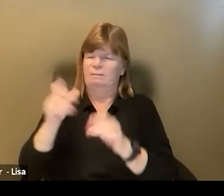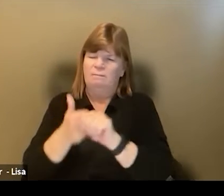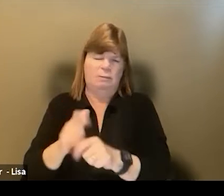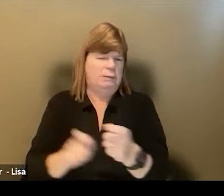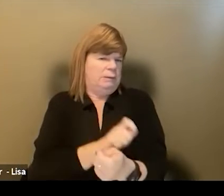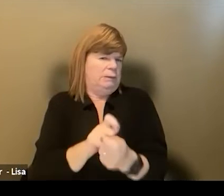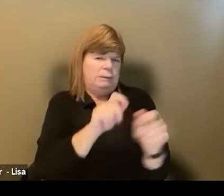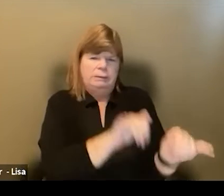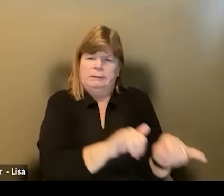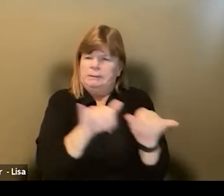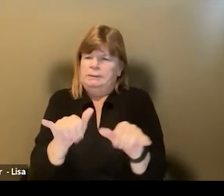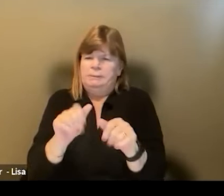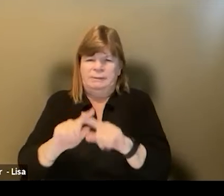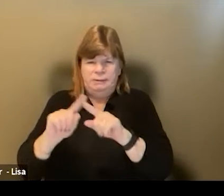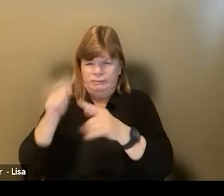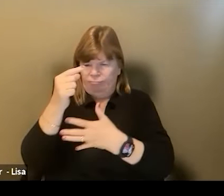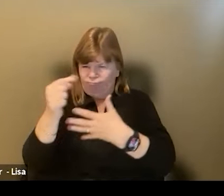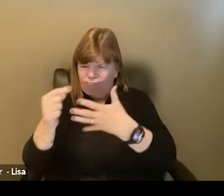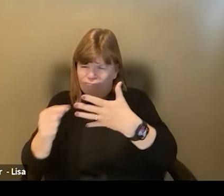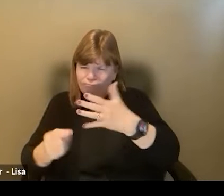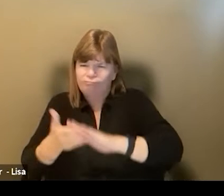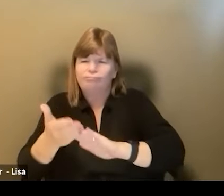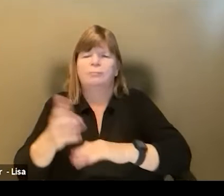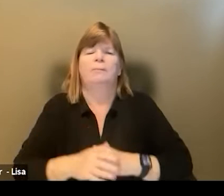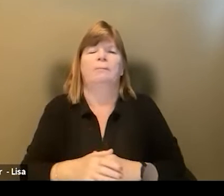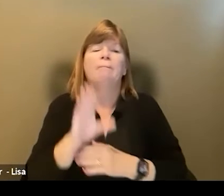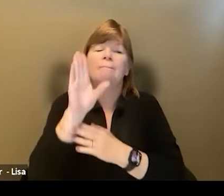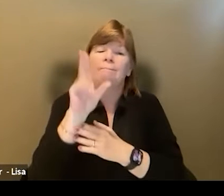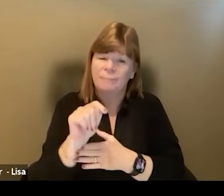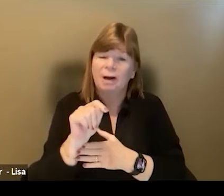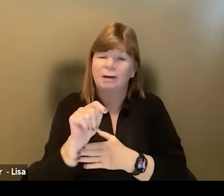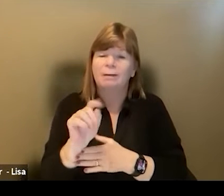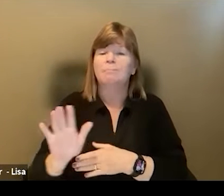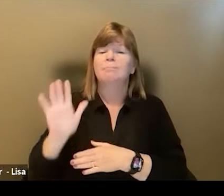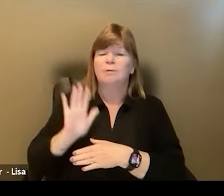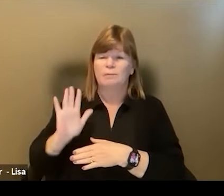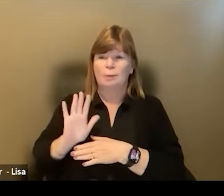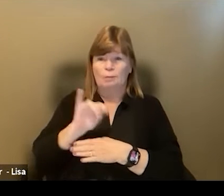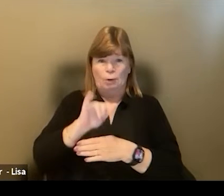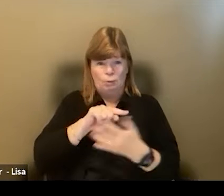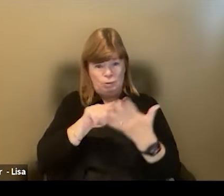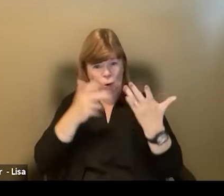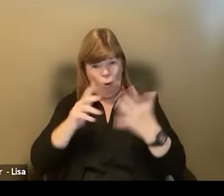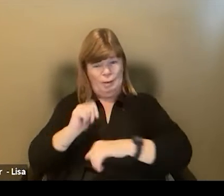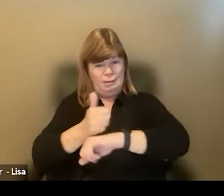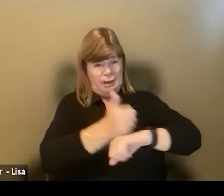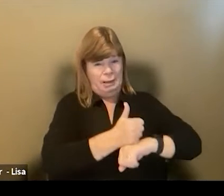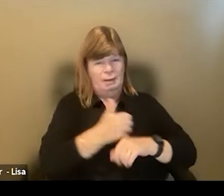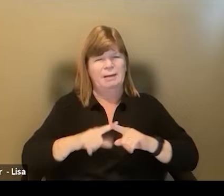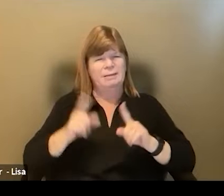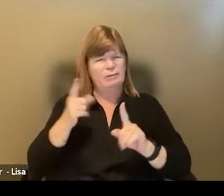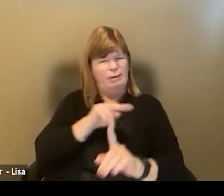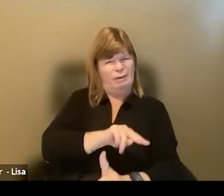procedures in several major areas of waiver operations. However, in the past, these existing procedures have been described